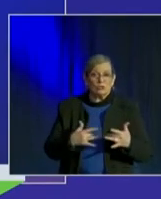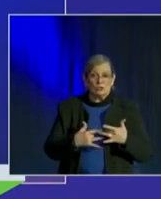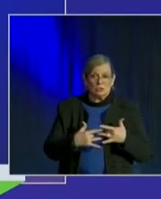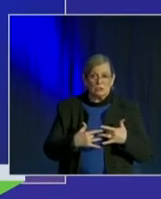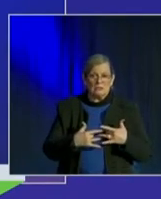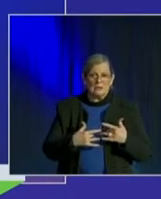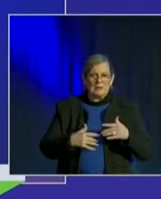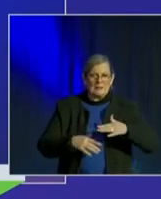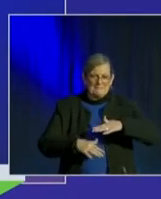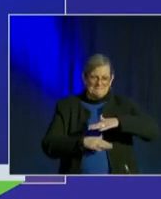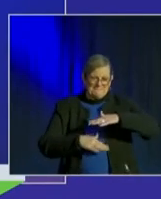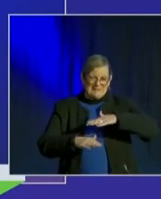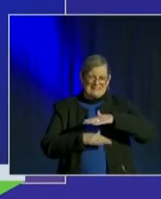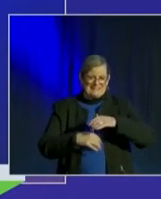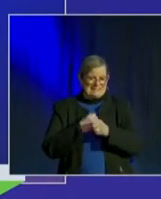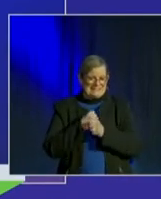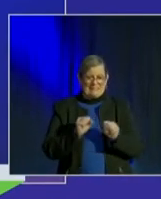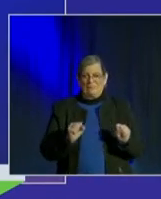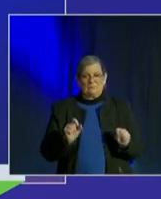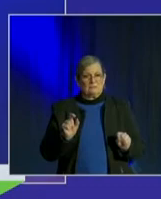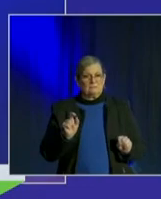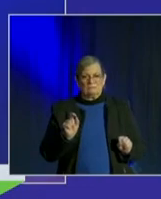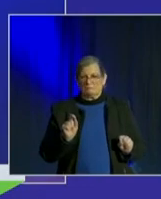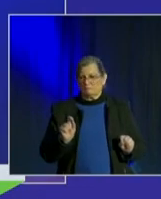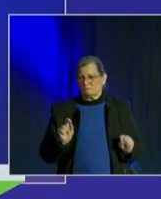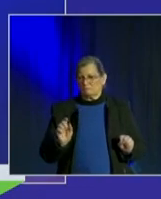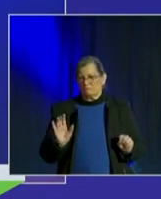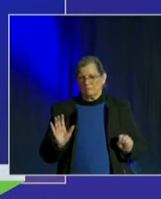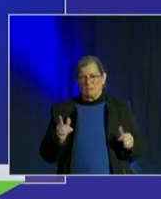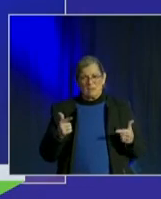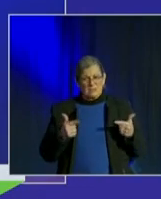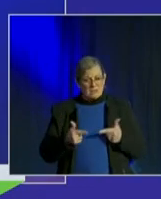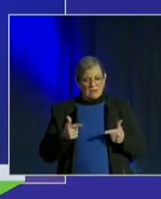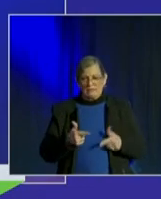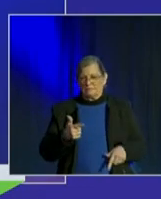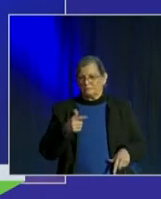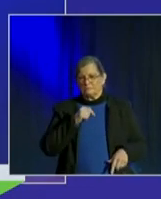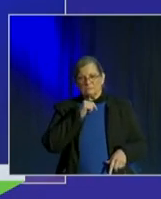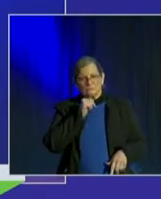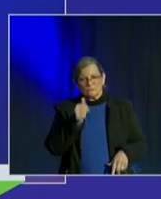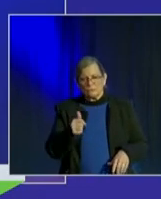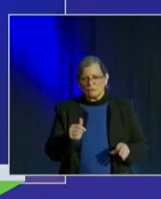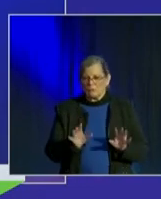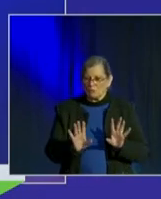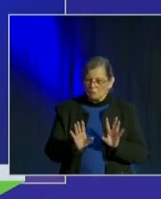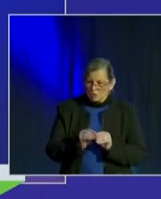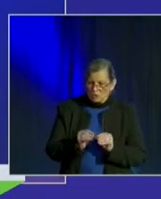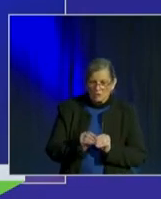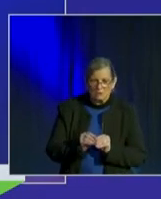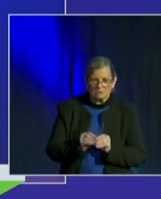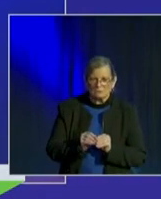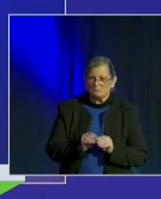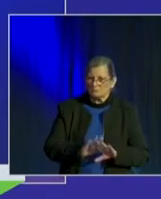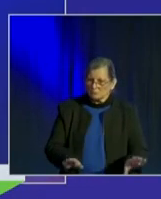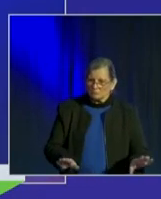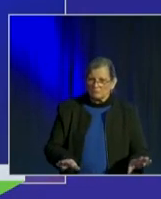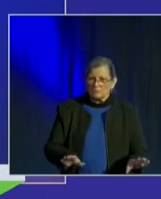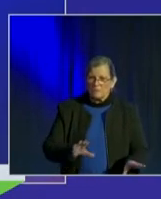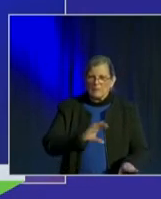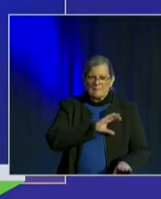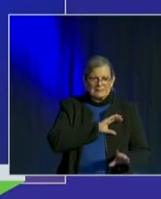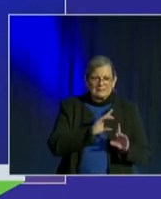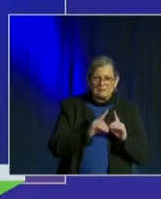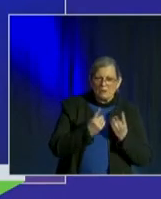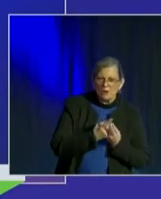safety. And our police department, all of our community prosecutors take